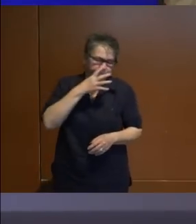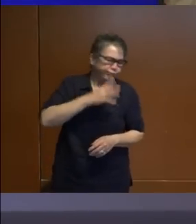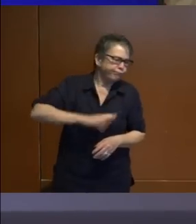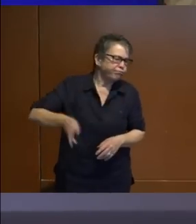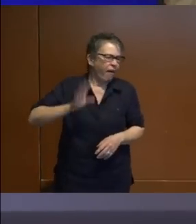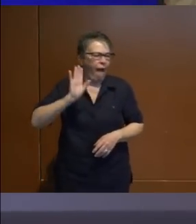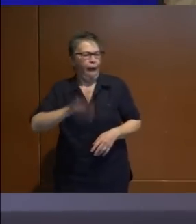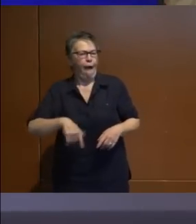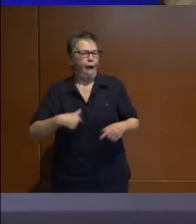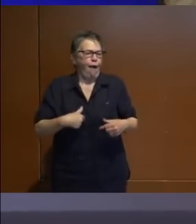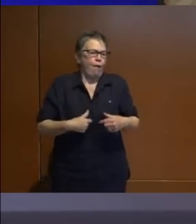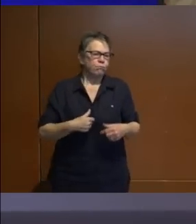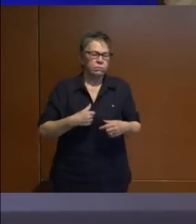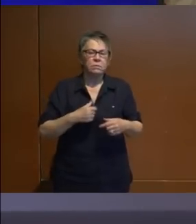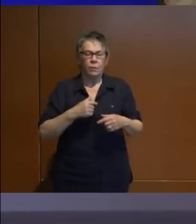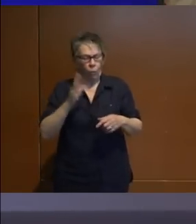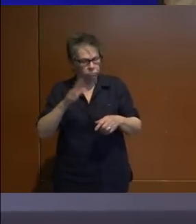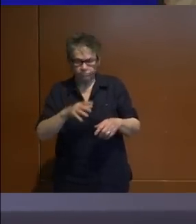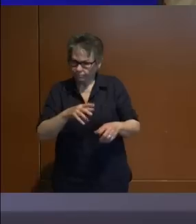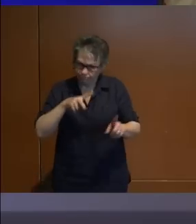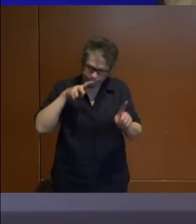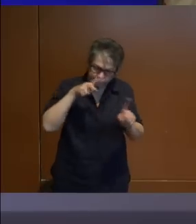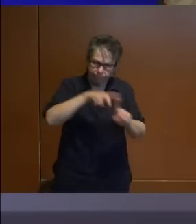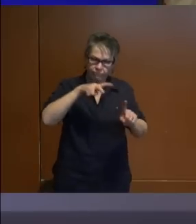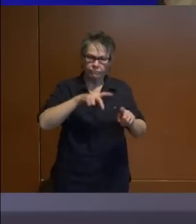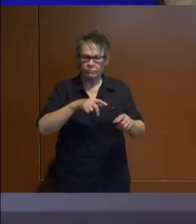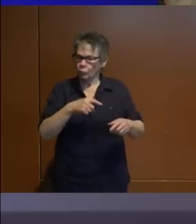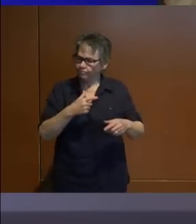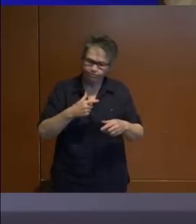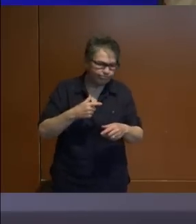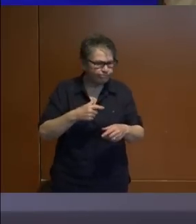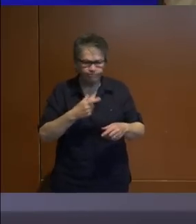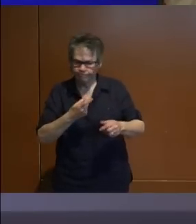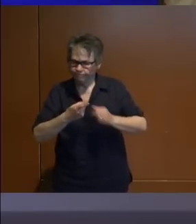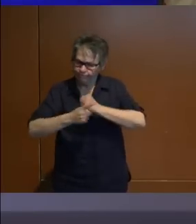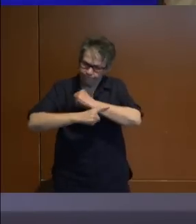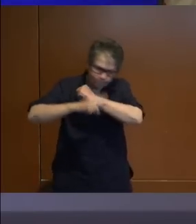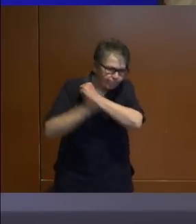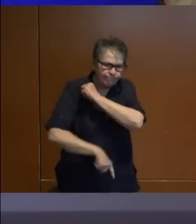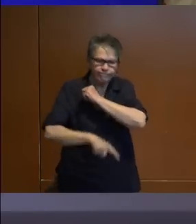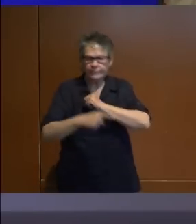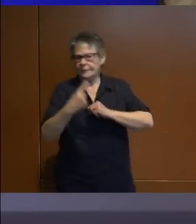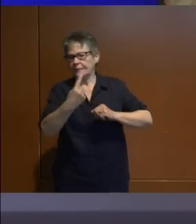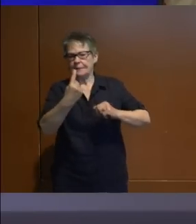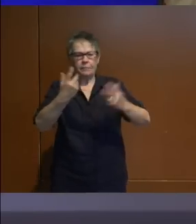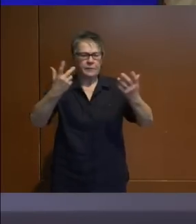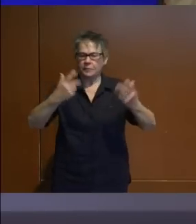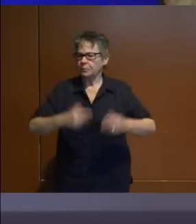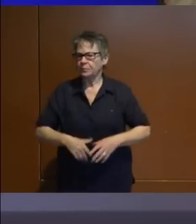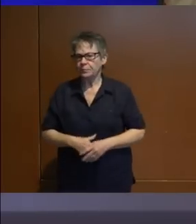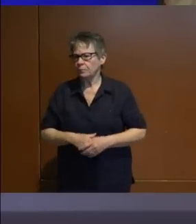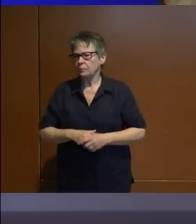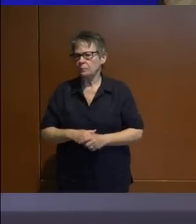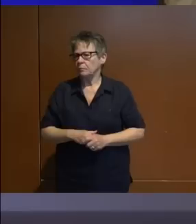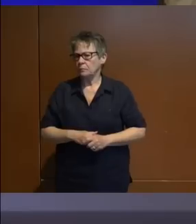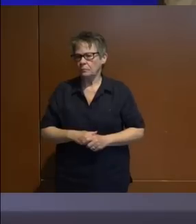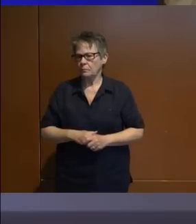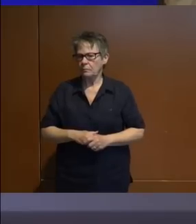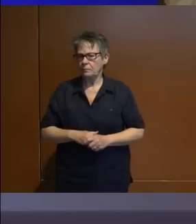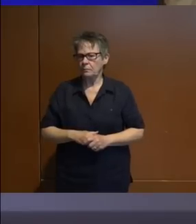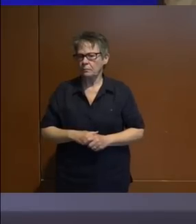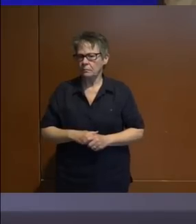question. I don't want anyone to ever look back and say that we didn't say a couple of things.